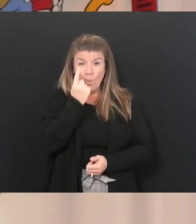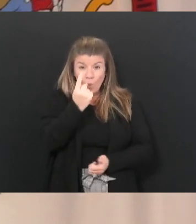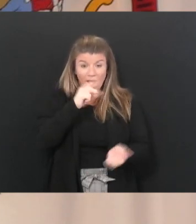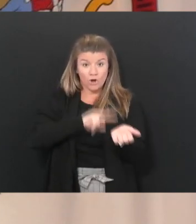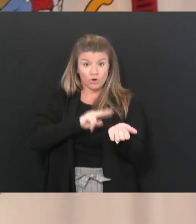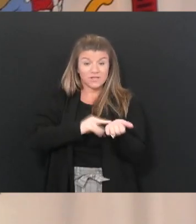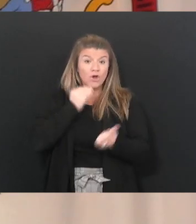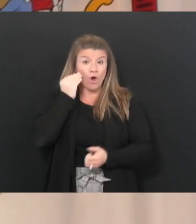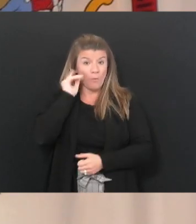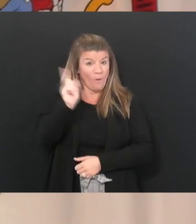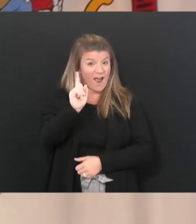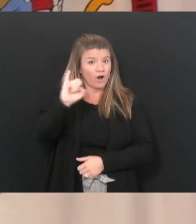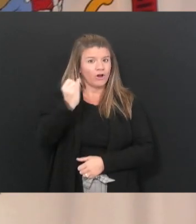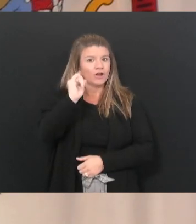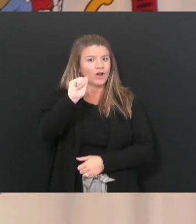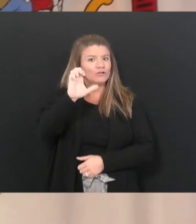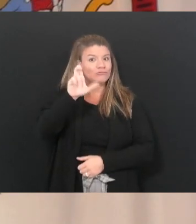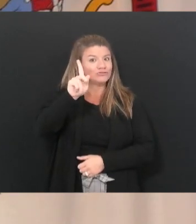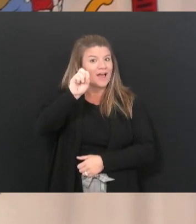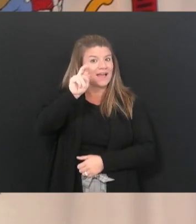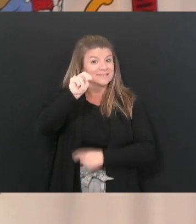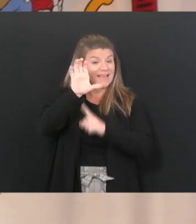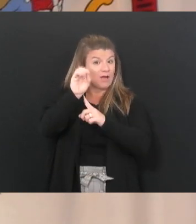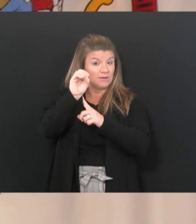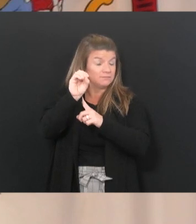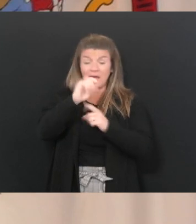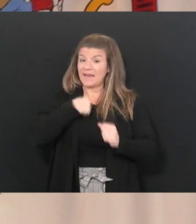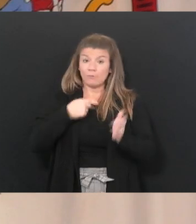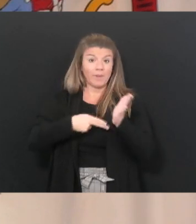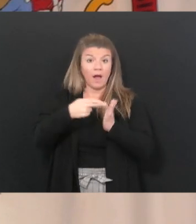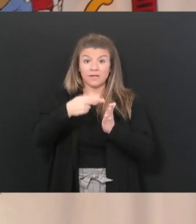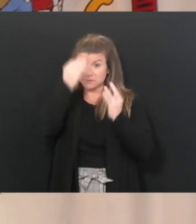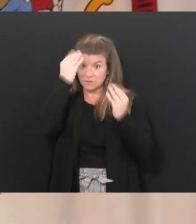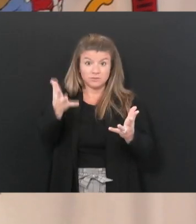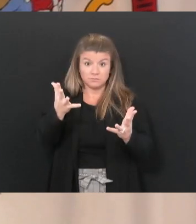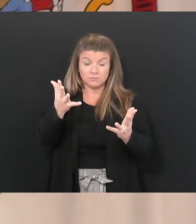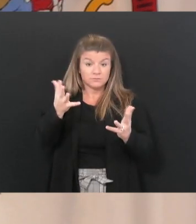Jackson County, and just to tell it like it is,